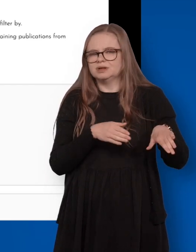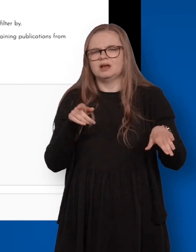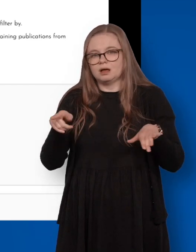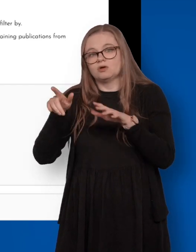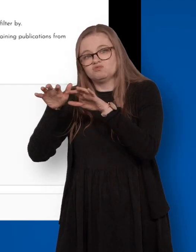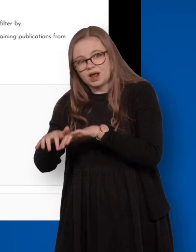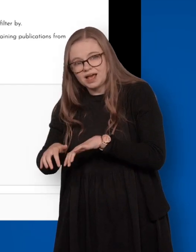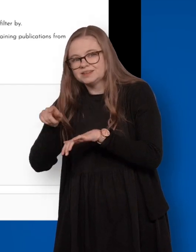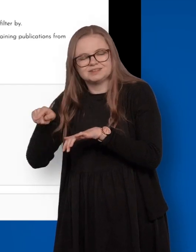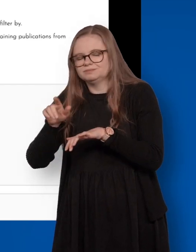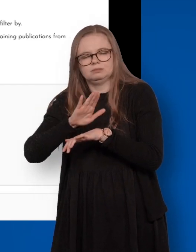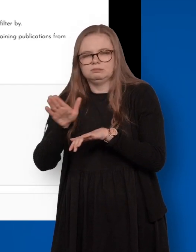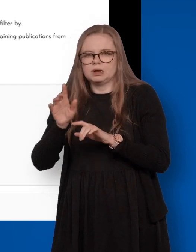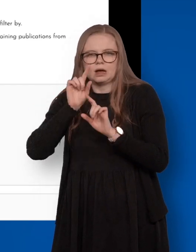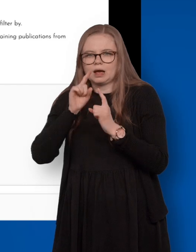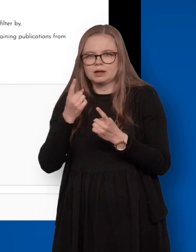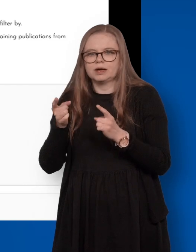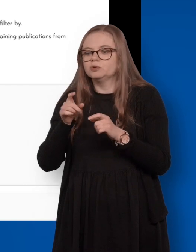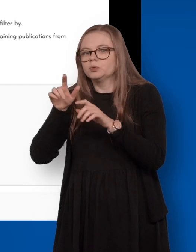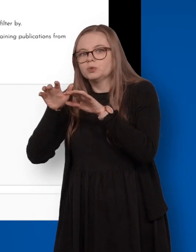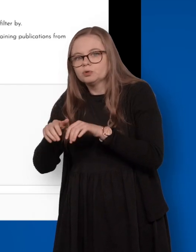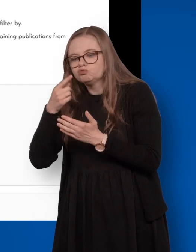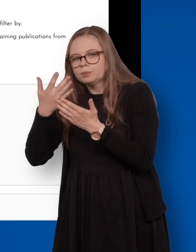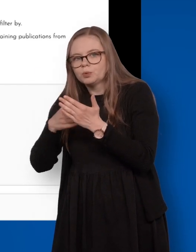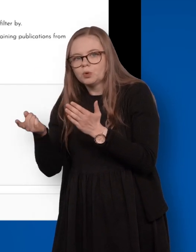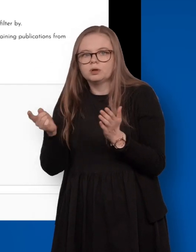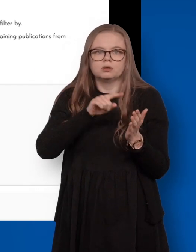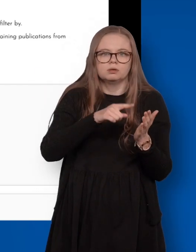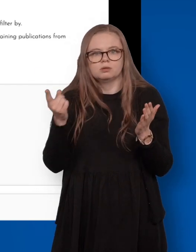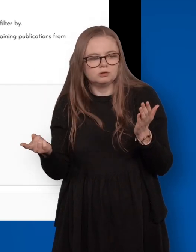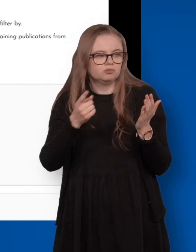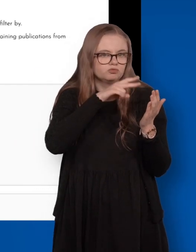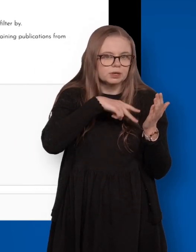write the report straight away. It's likely that they will be doing multiple